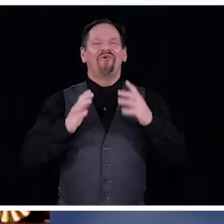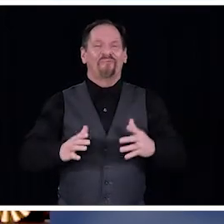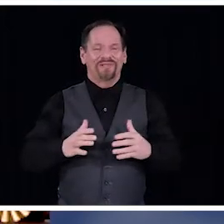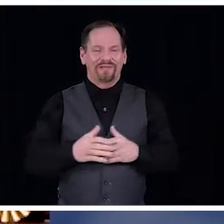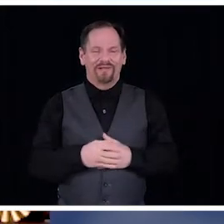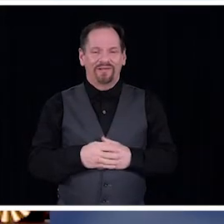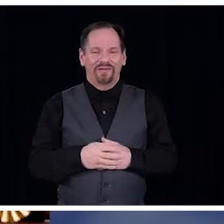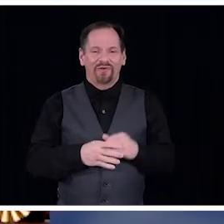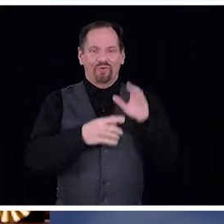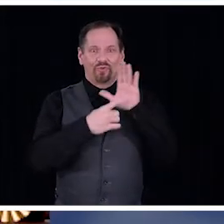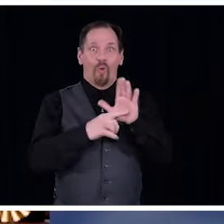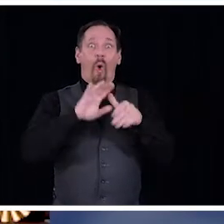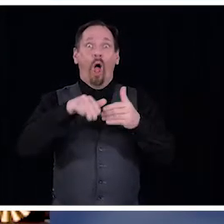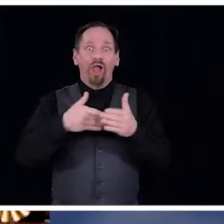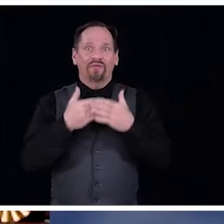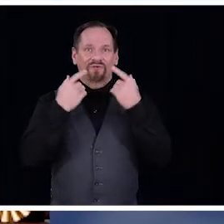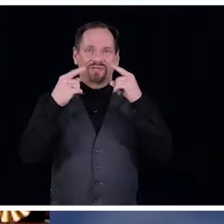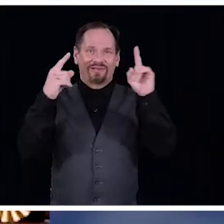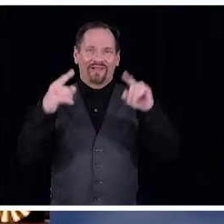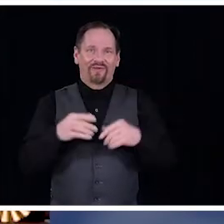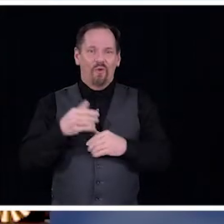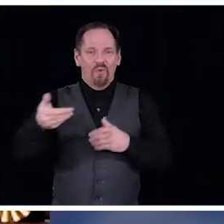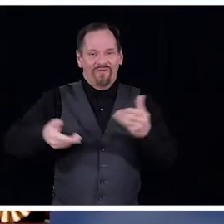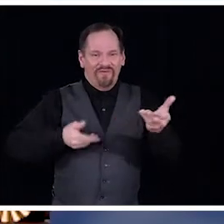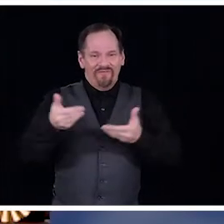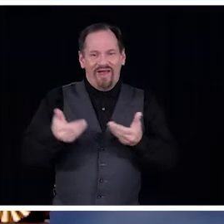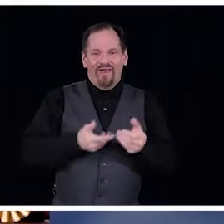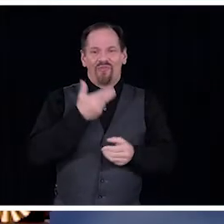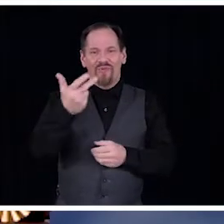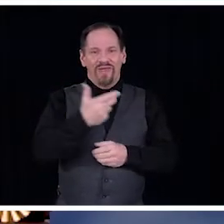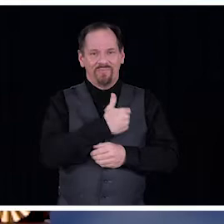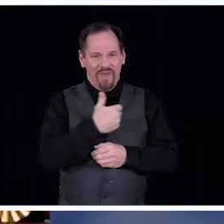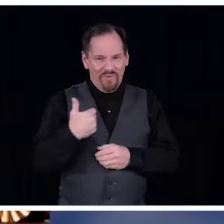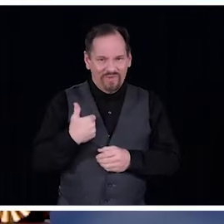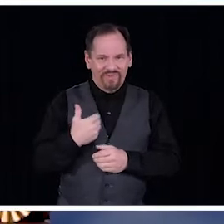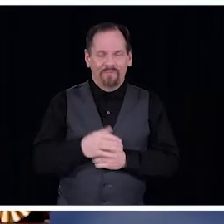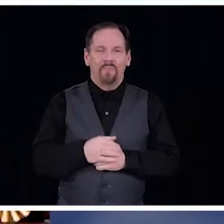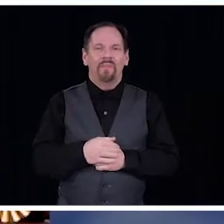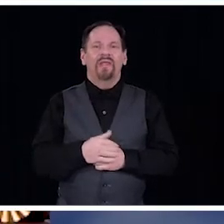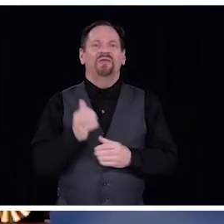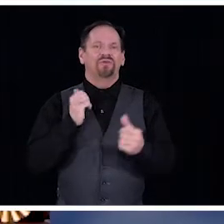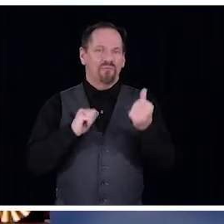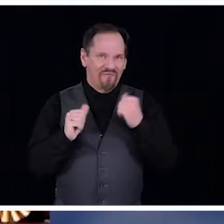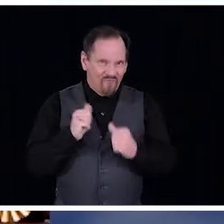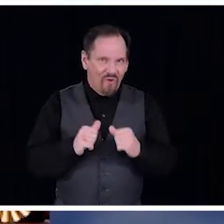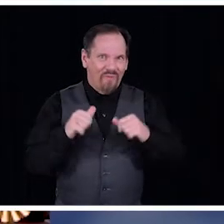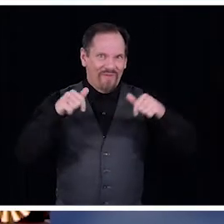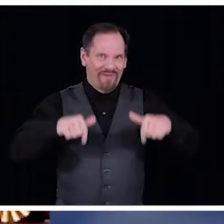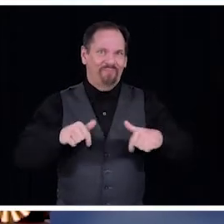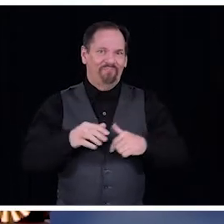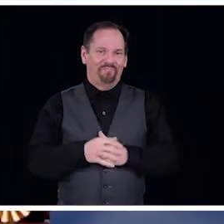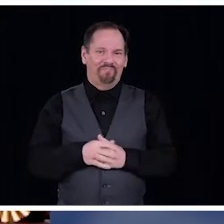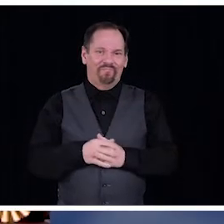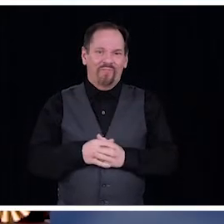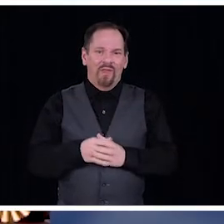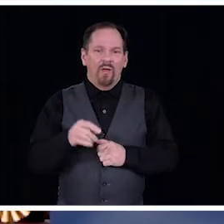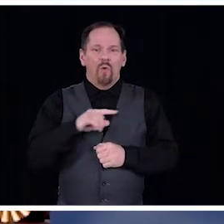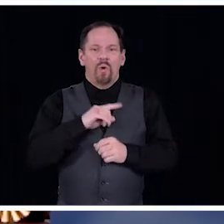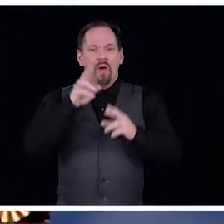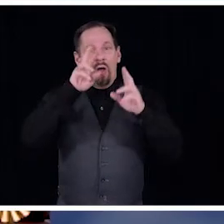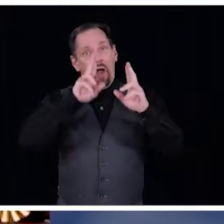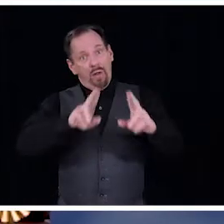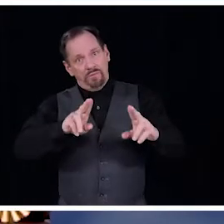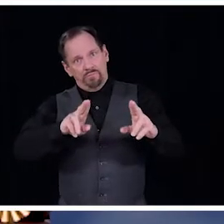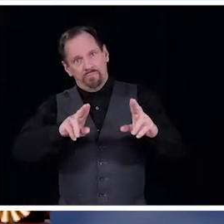of your many accomplishments, we've invited three members of your graduating class to perform at this ceremony. We're honored to